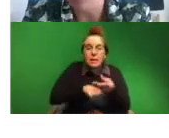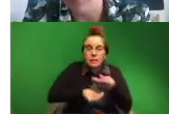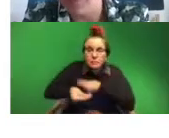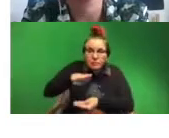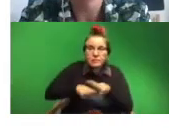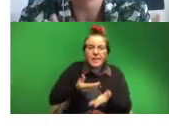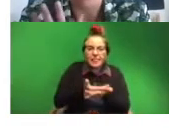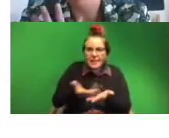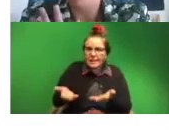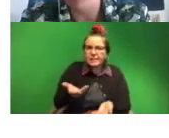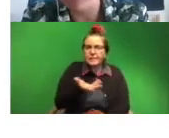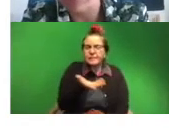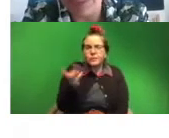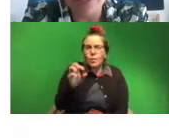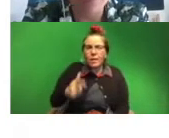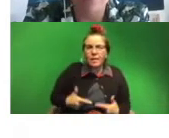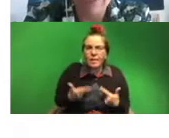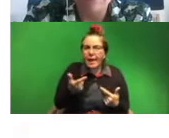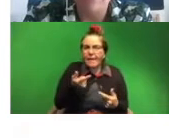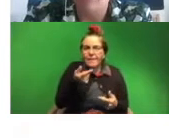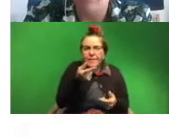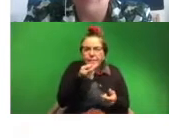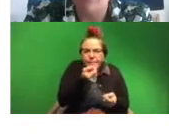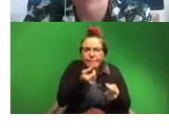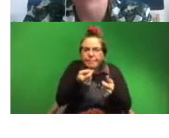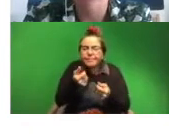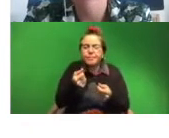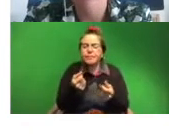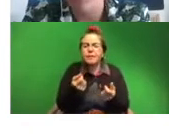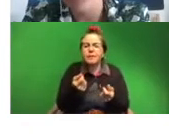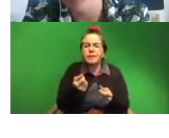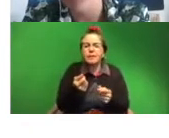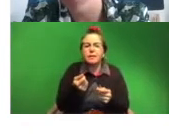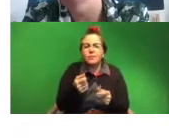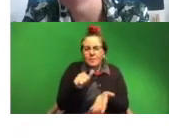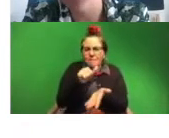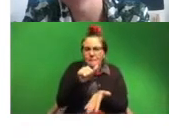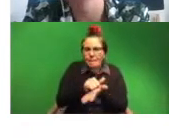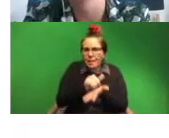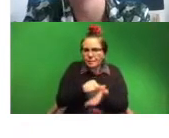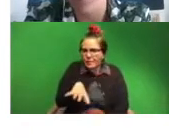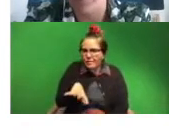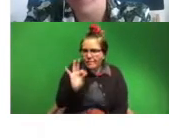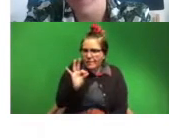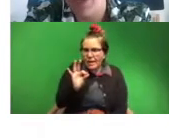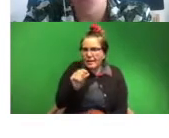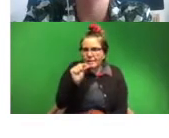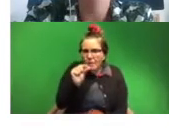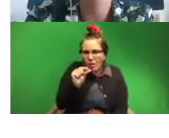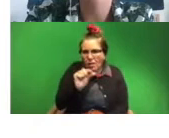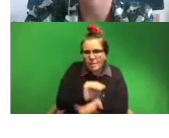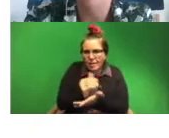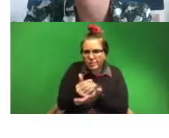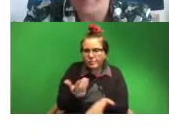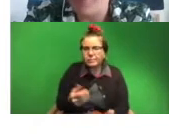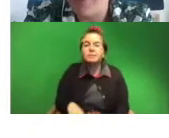things, these wildlife bits and pieces, they are nearly impossible to find in small quantities. Once